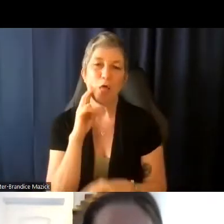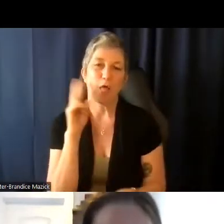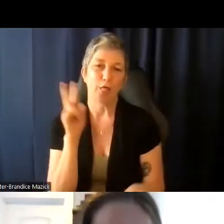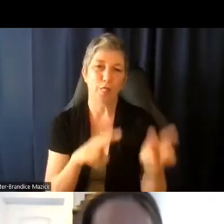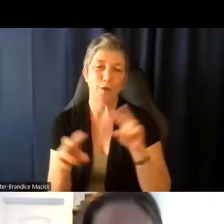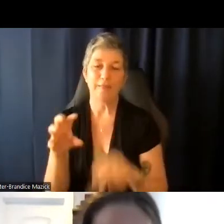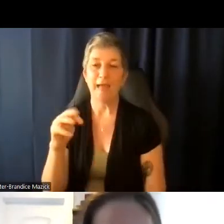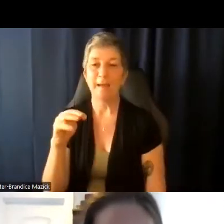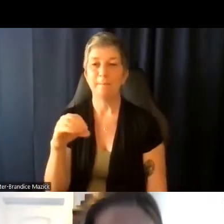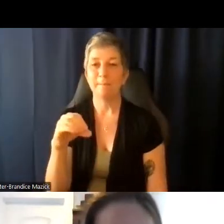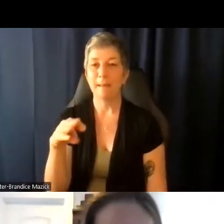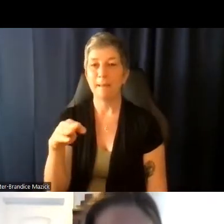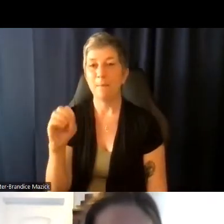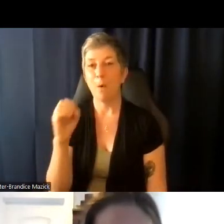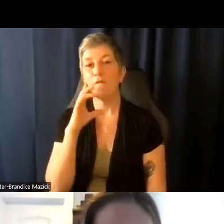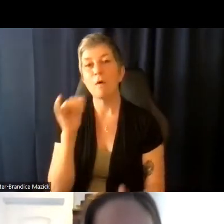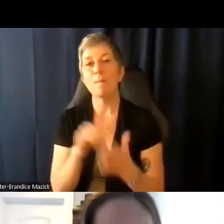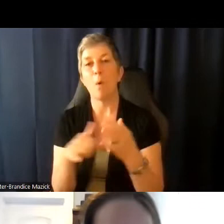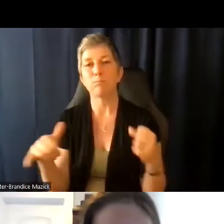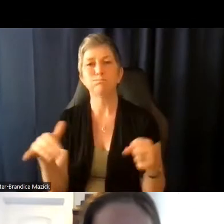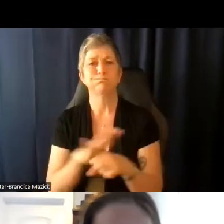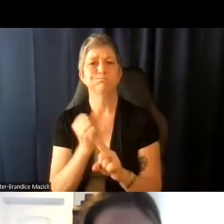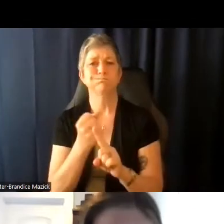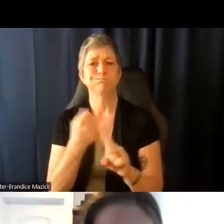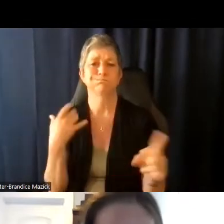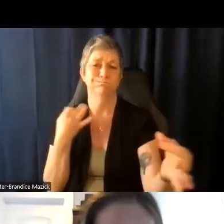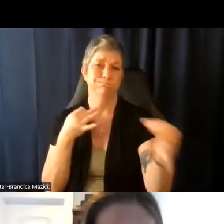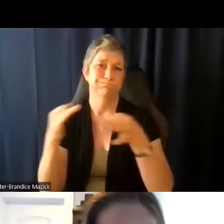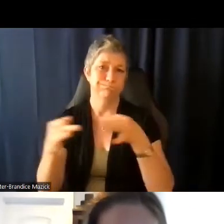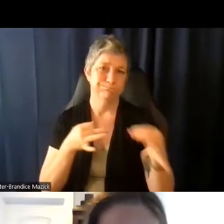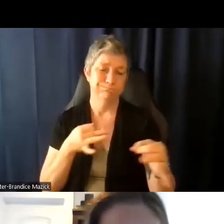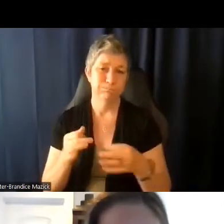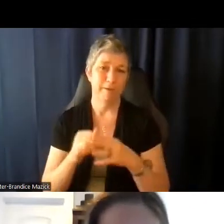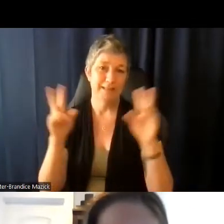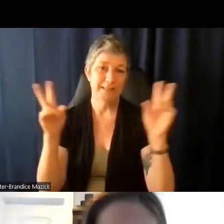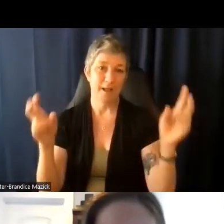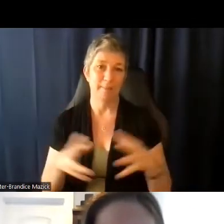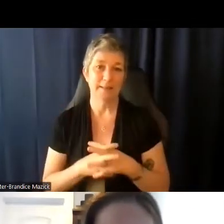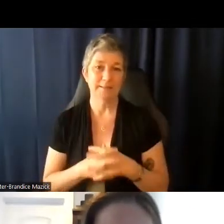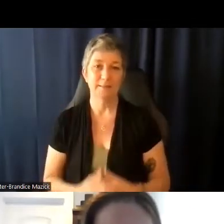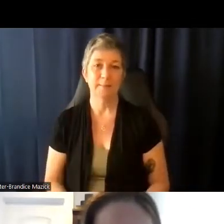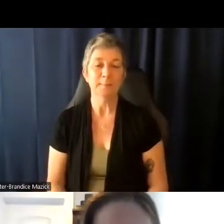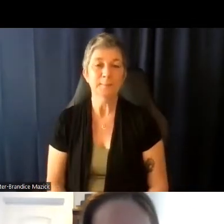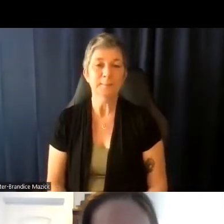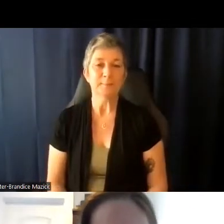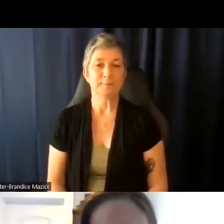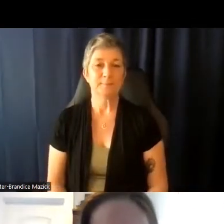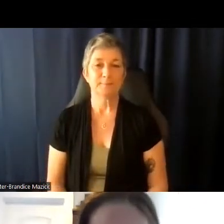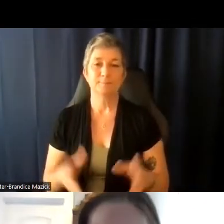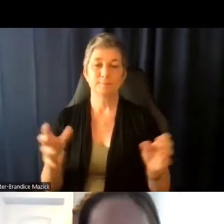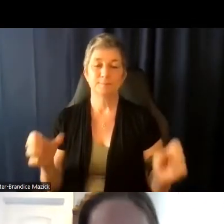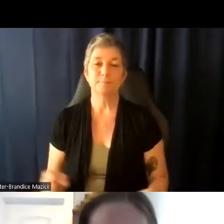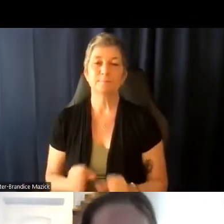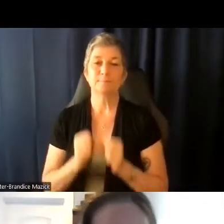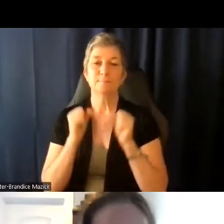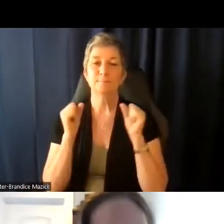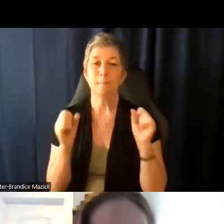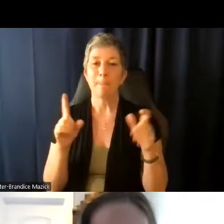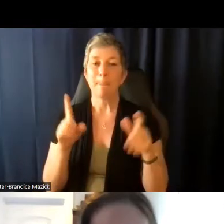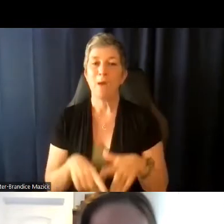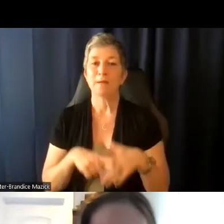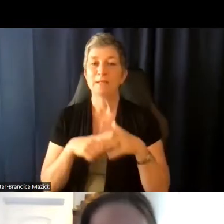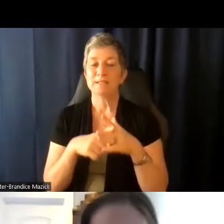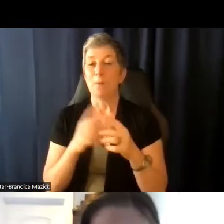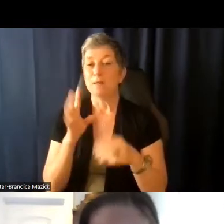memo for a more fulsome discussion of these topics. So I wanted to start with